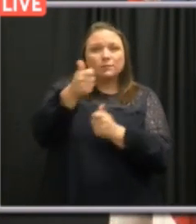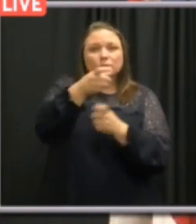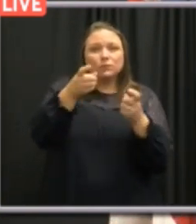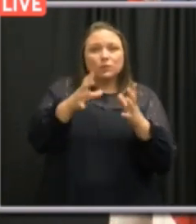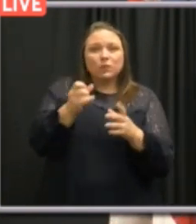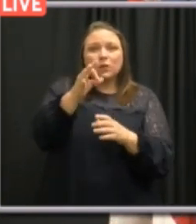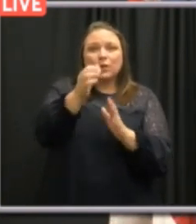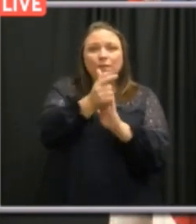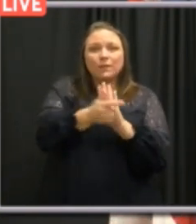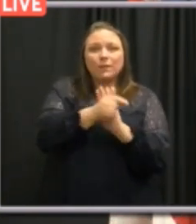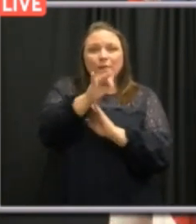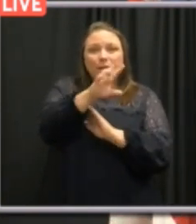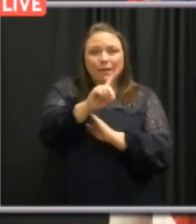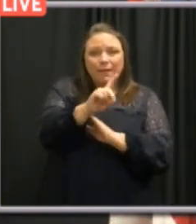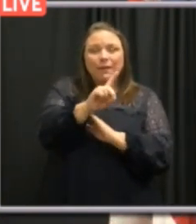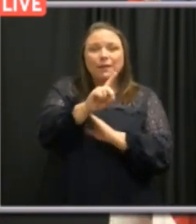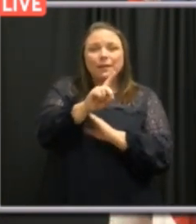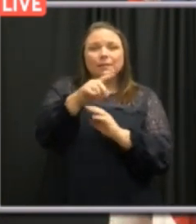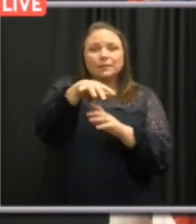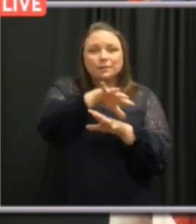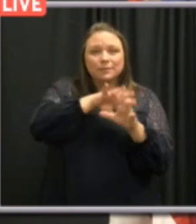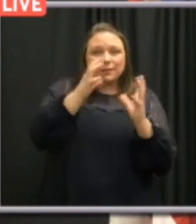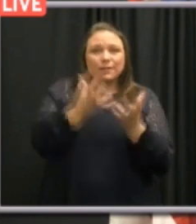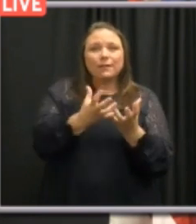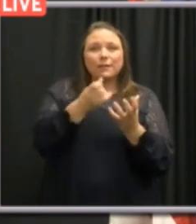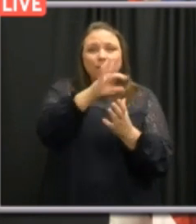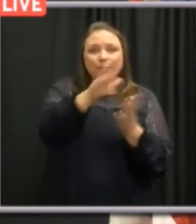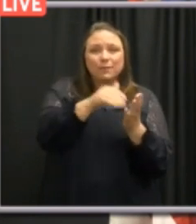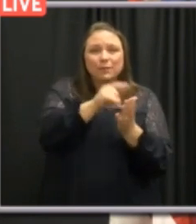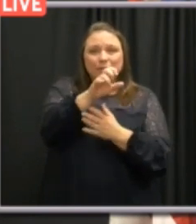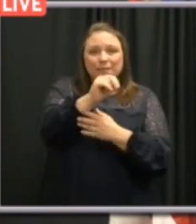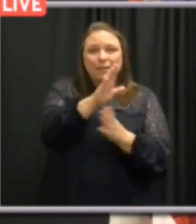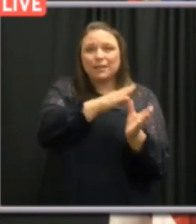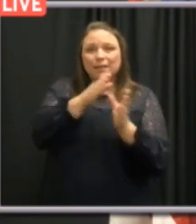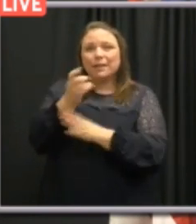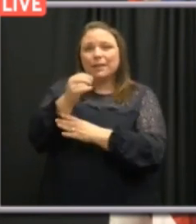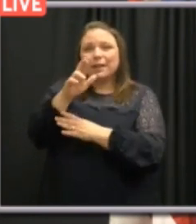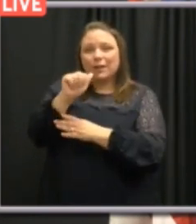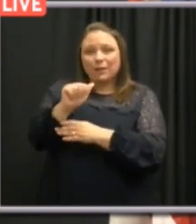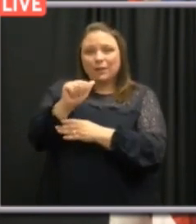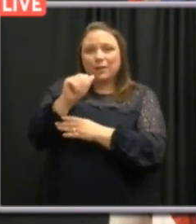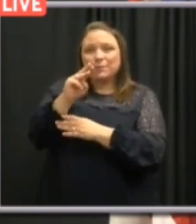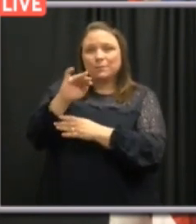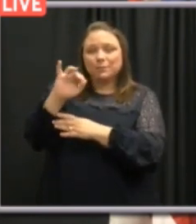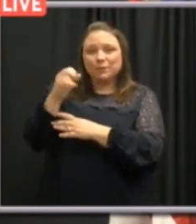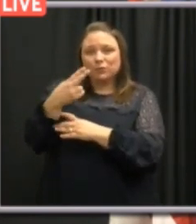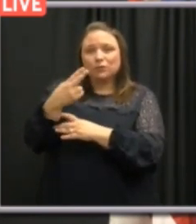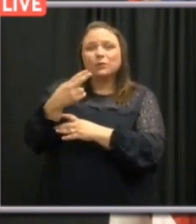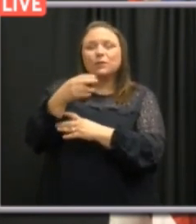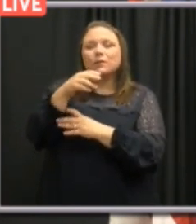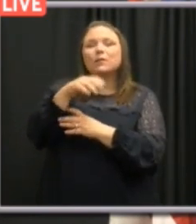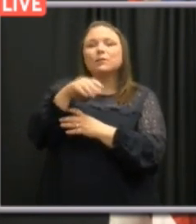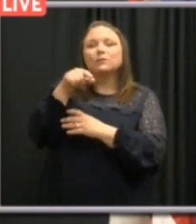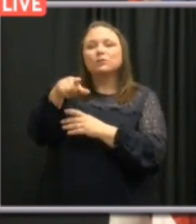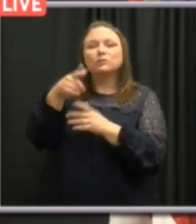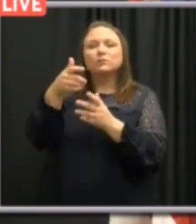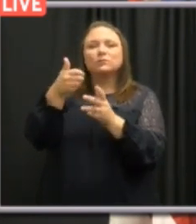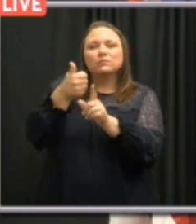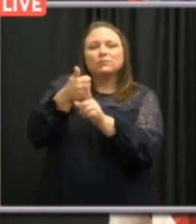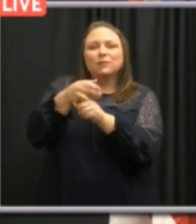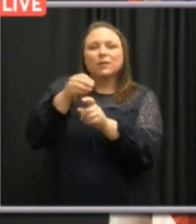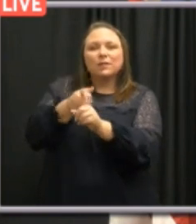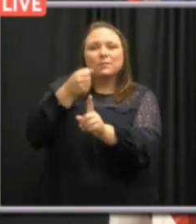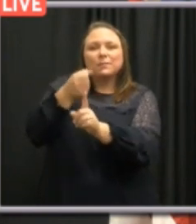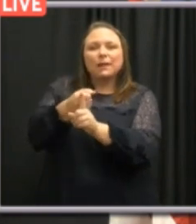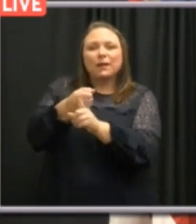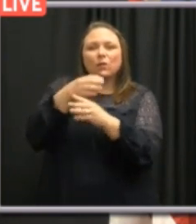Aid Society of Middle Tennessee and the Cumberlands, and Erica Mitchell, Chief Community Impact Officer at the United Way